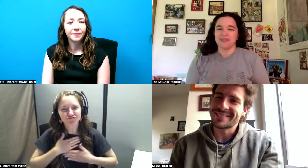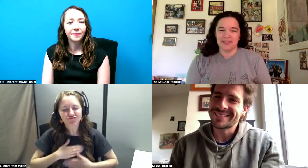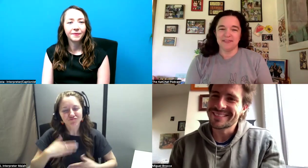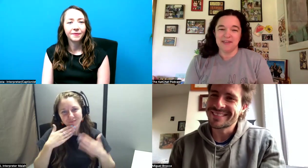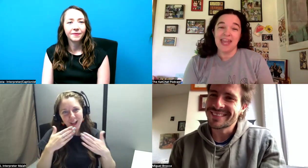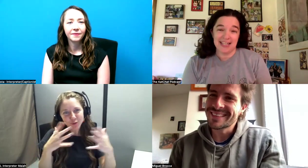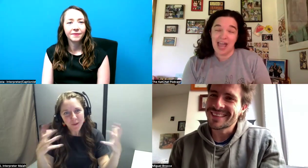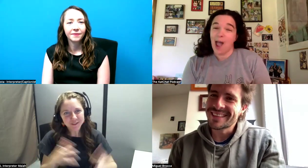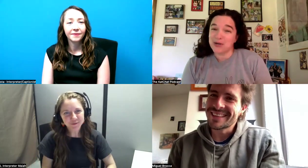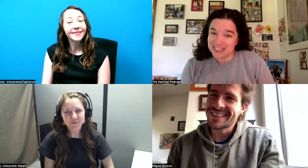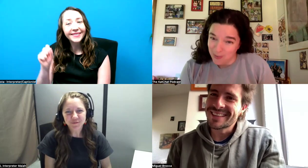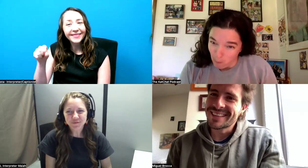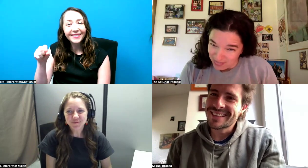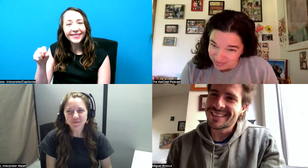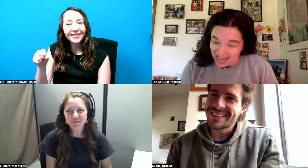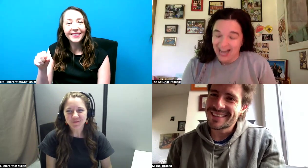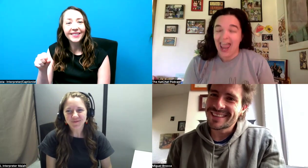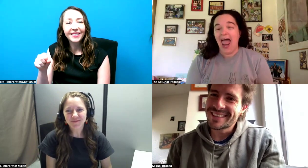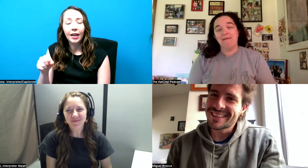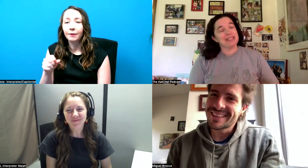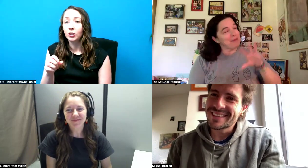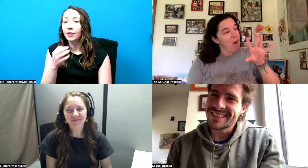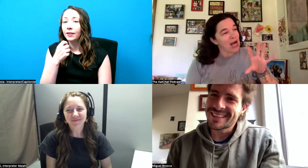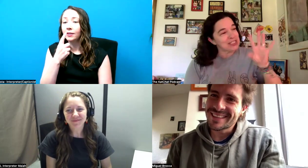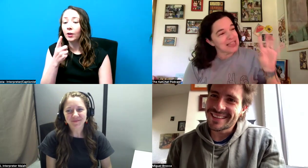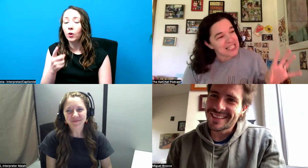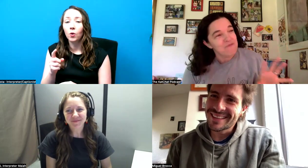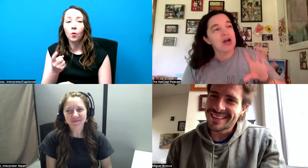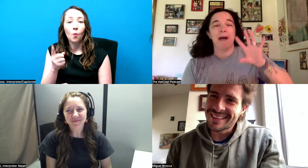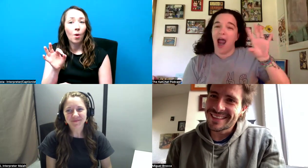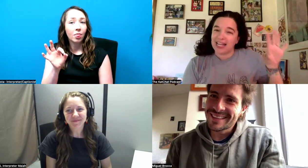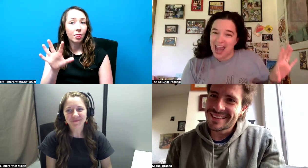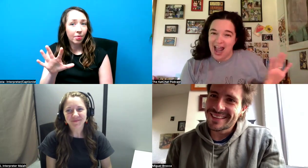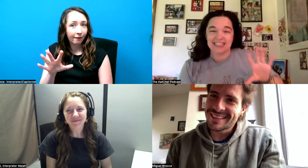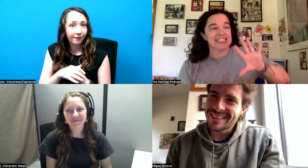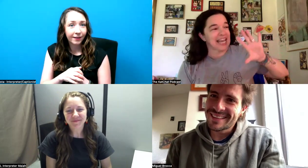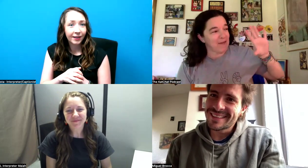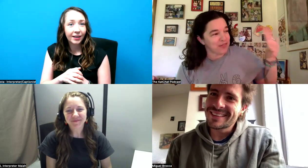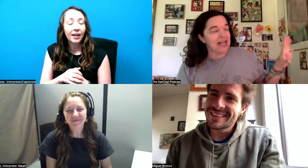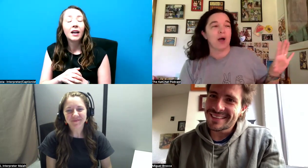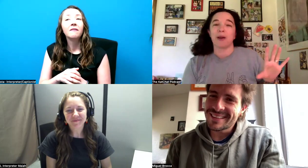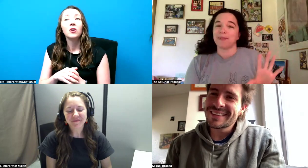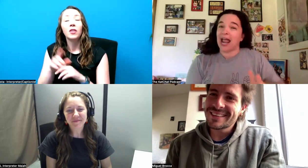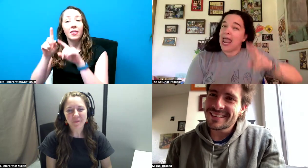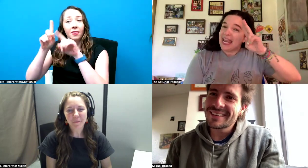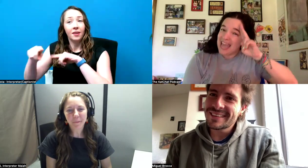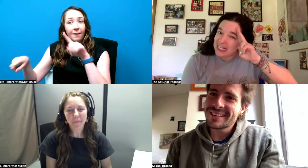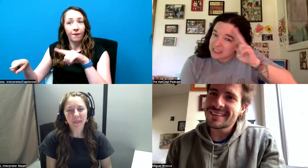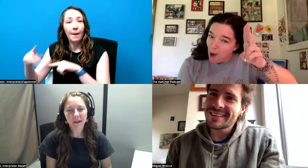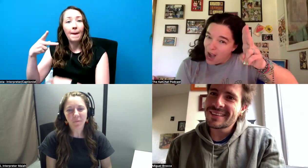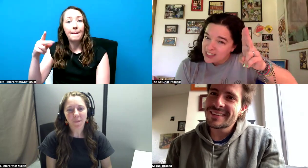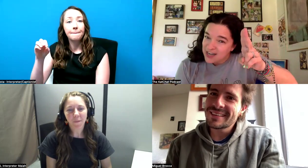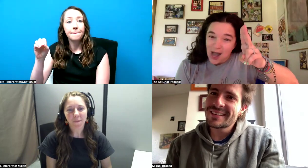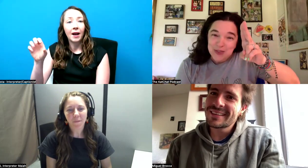much. Yeah, I'm going to say one thing because I've been watching different podcasts that I've been there, so I'm going to be like,